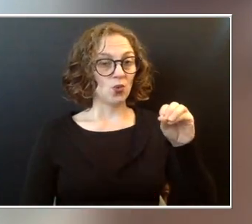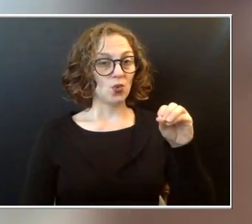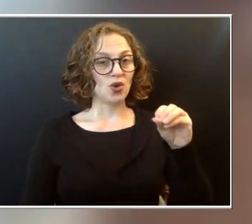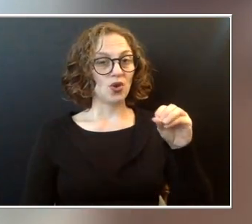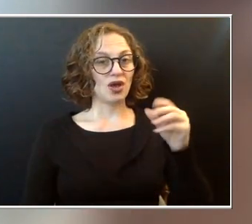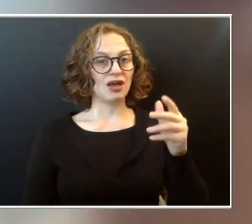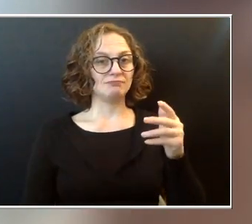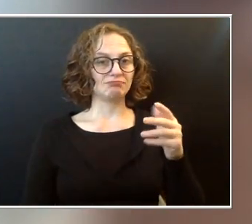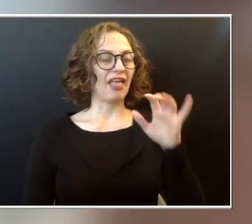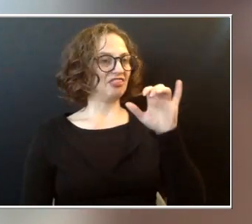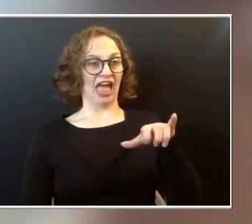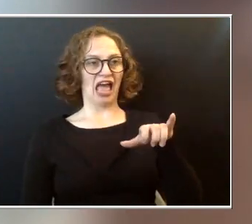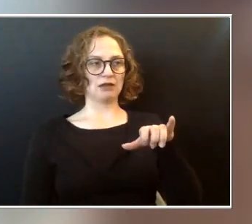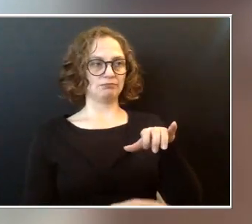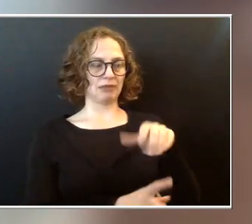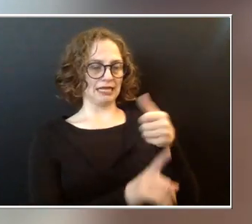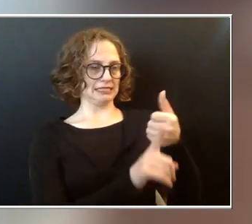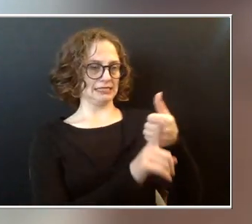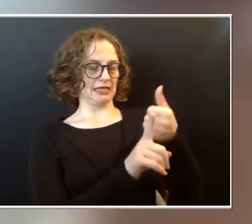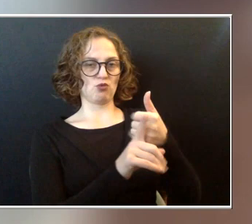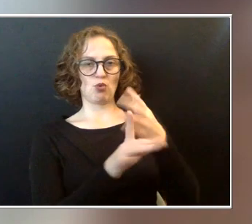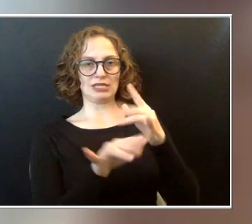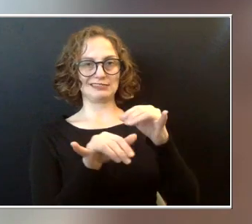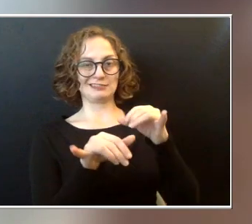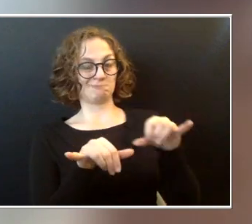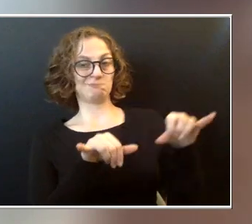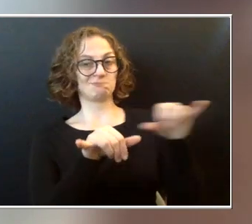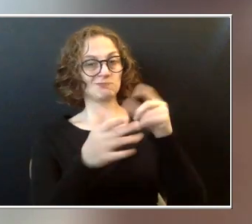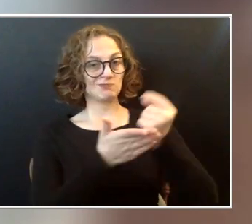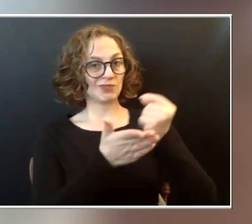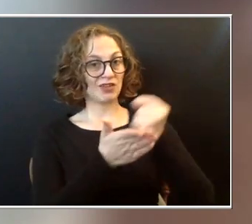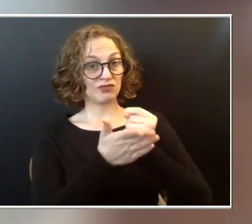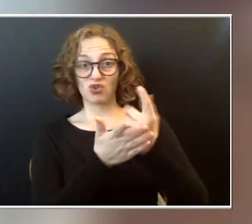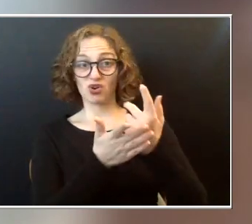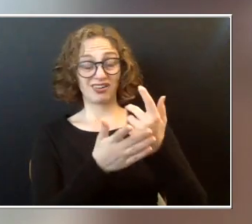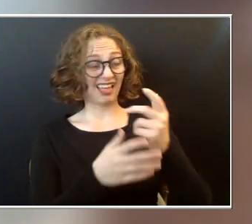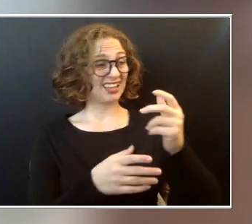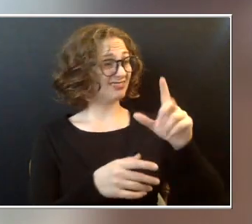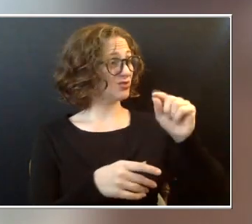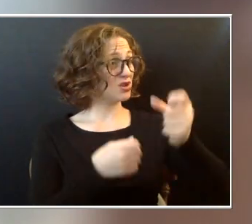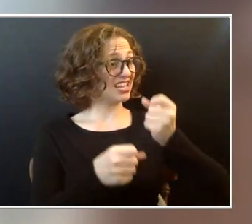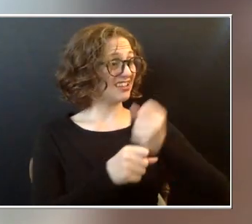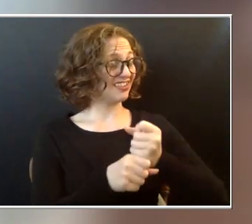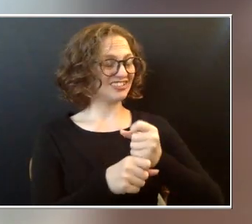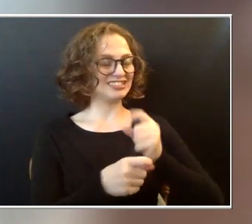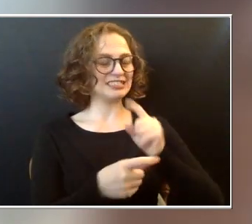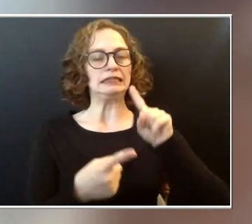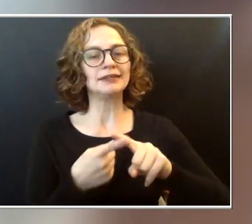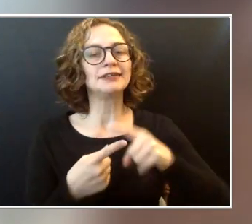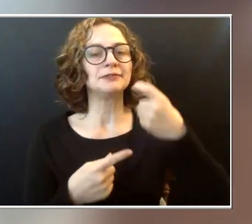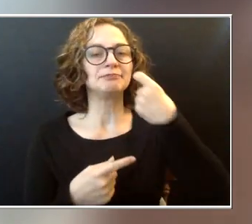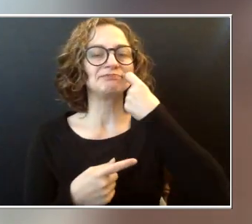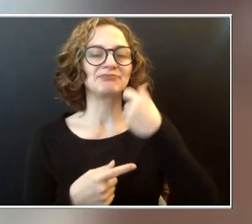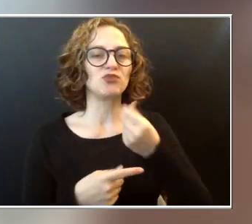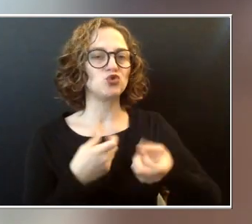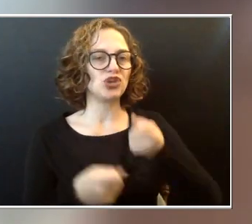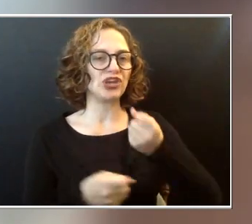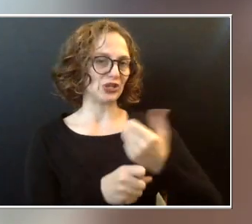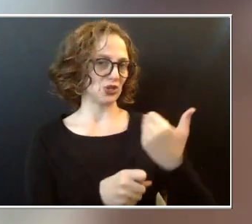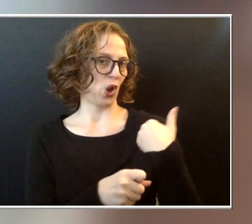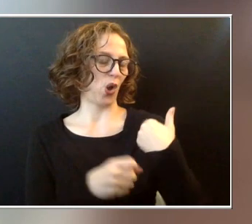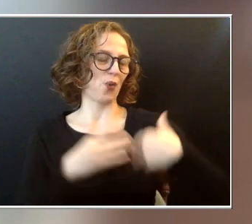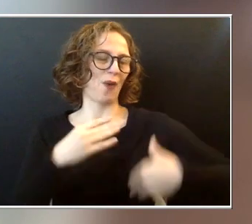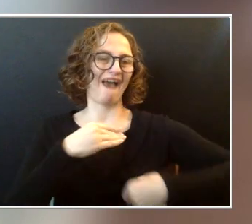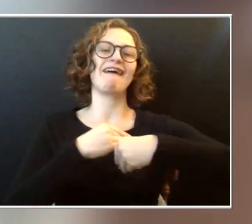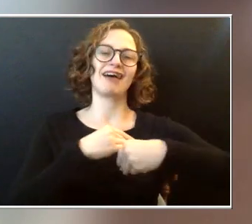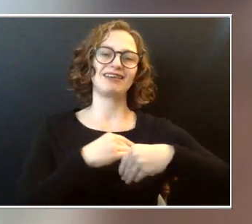for almost 2 decades, till about a couple of years ago when immunotherapy got added to our treatment algorithm